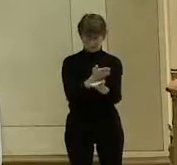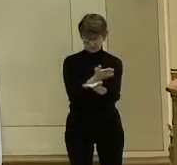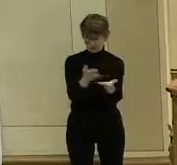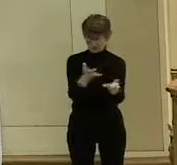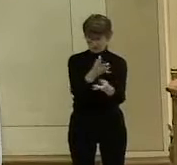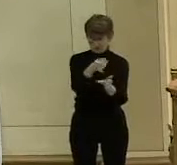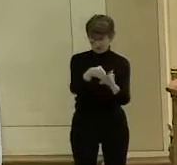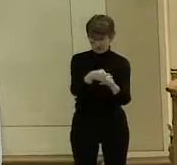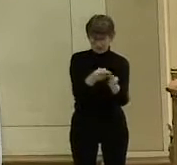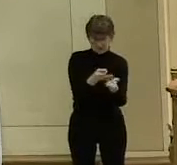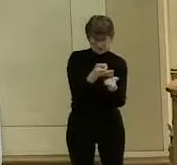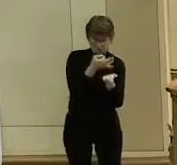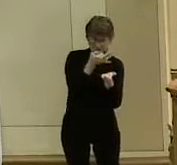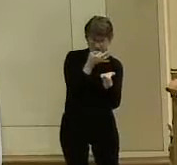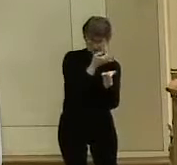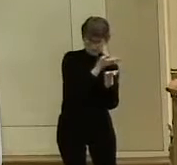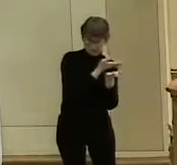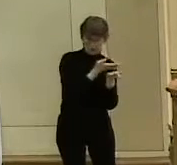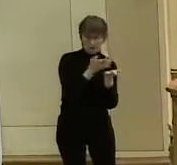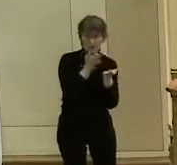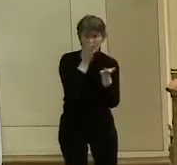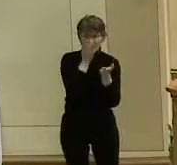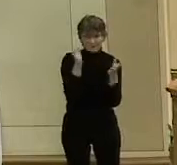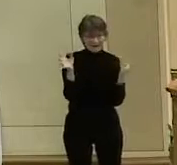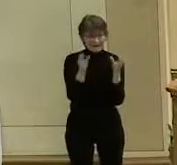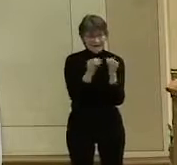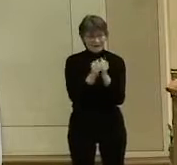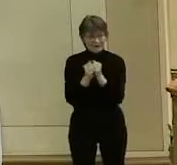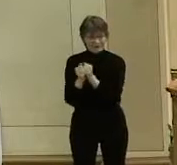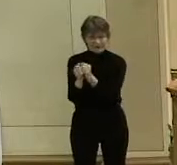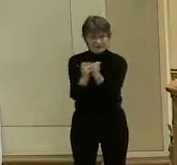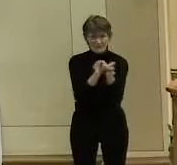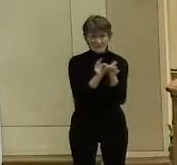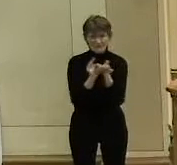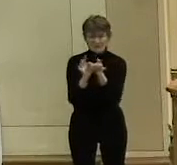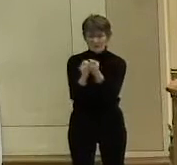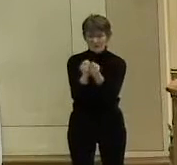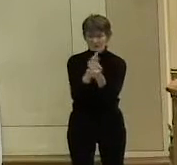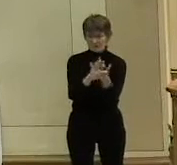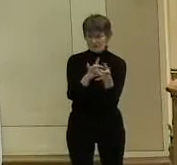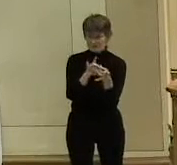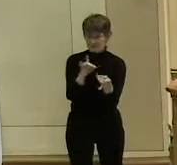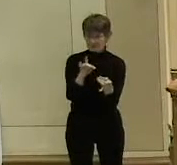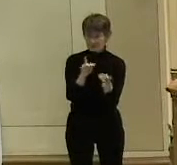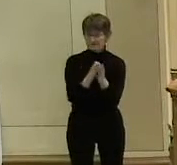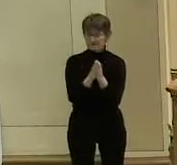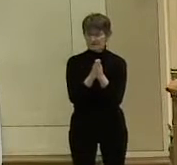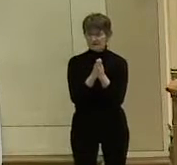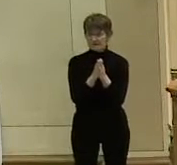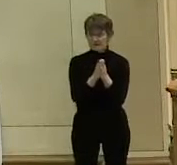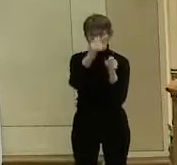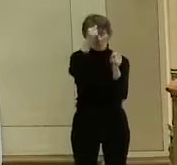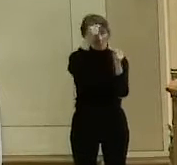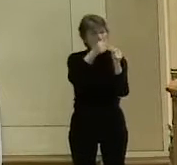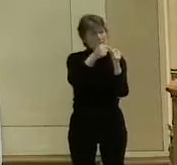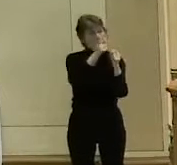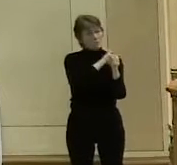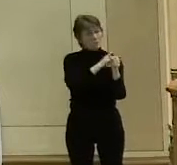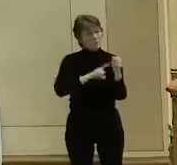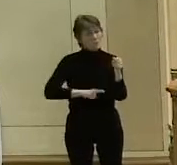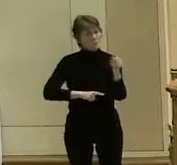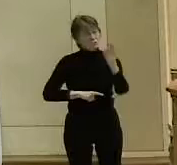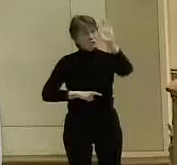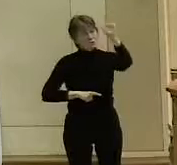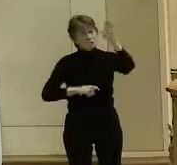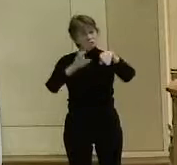of the body and the blood of Christ, we may be gathered into one by the Holy Spirit. Remember, Lord, your church